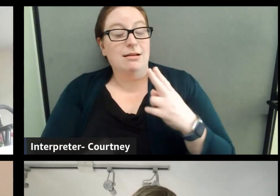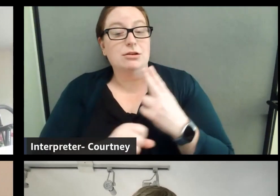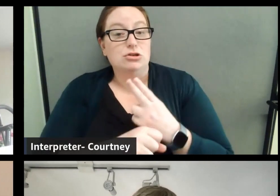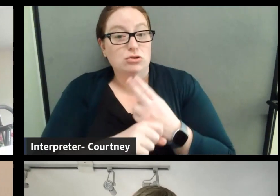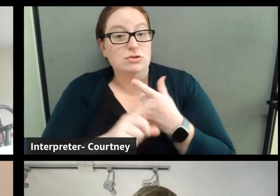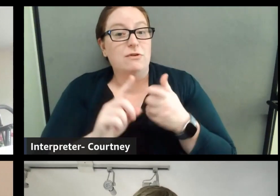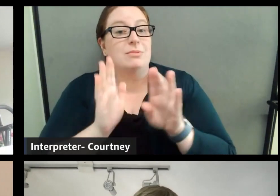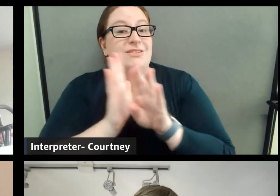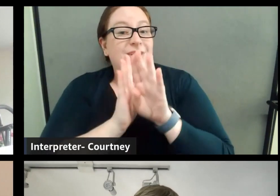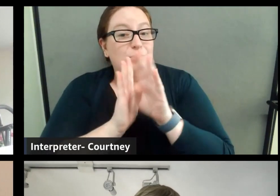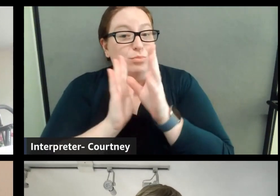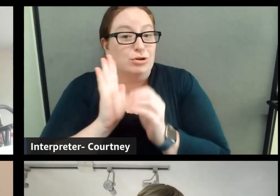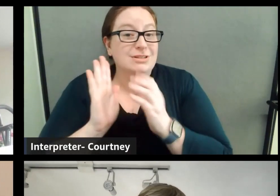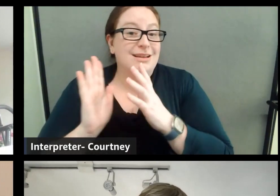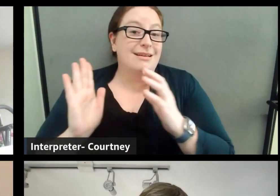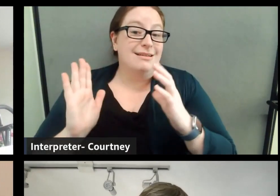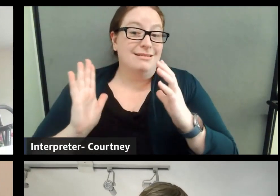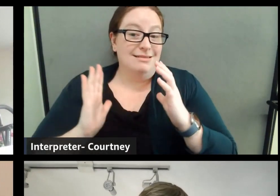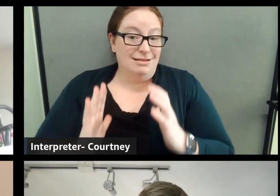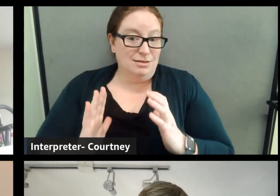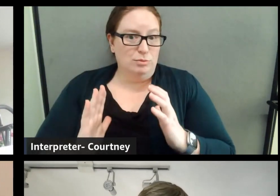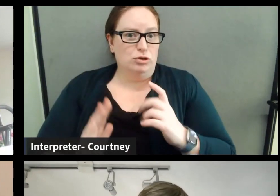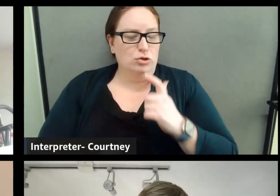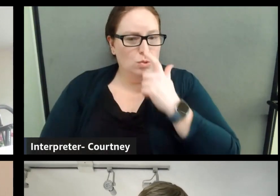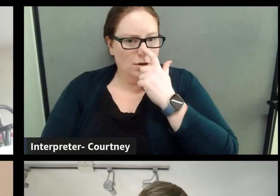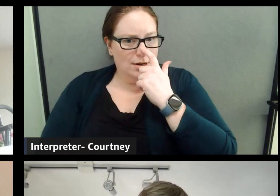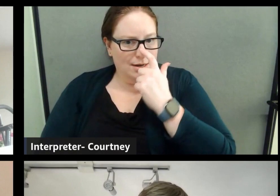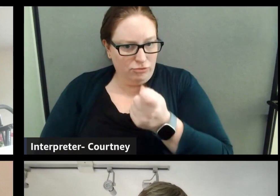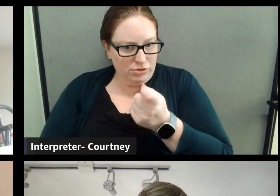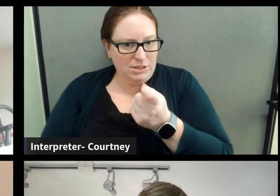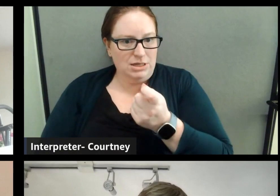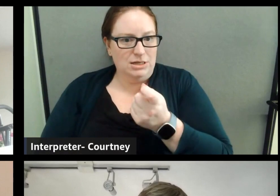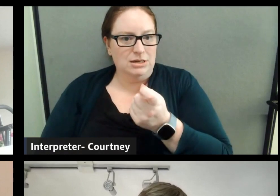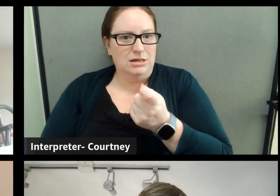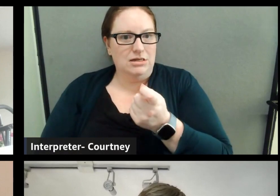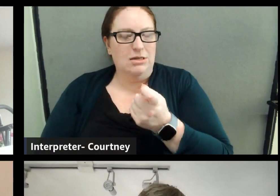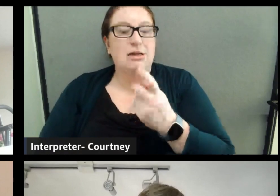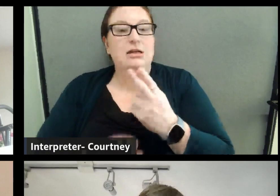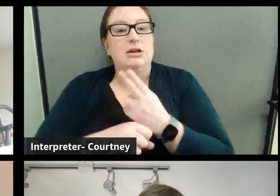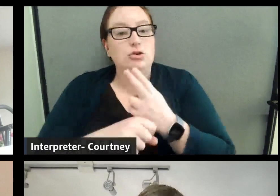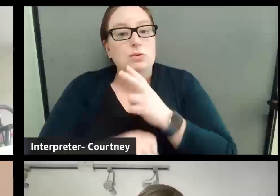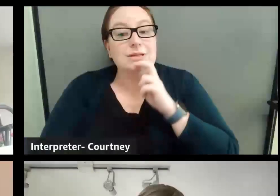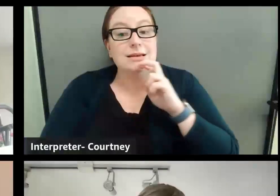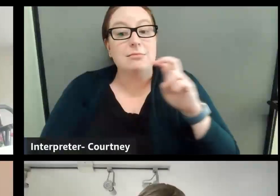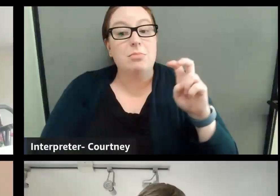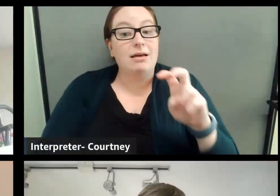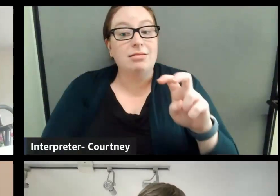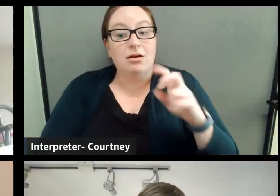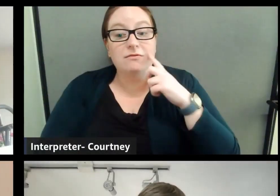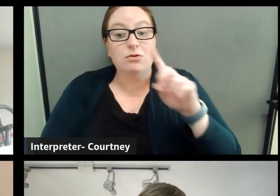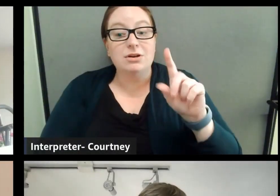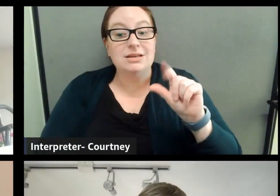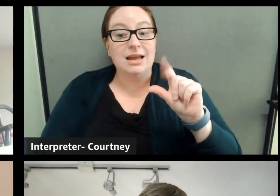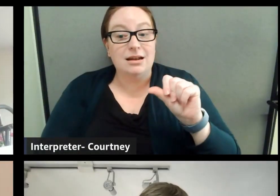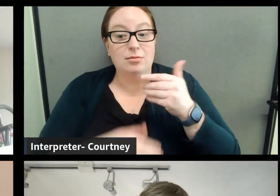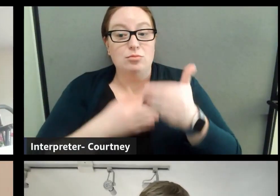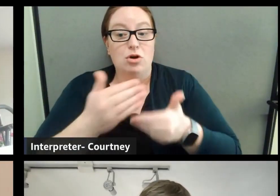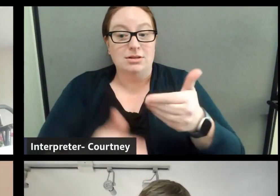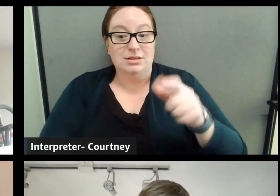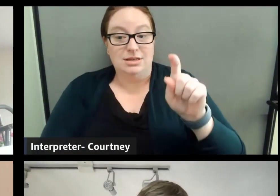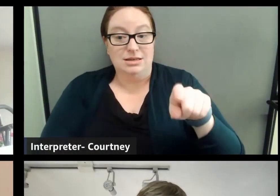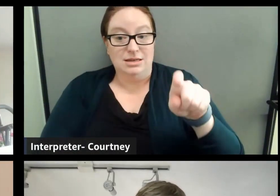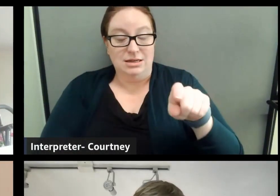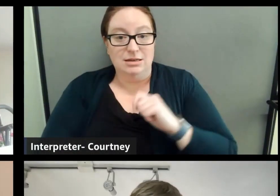and customers who actually are interested in, using Python for data processing need. And they're